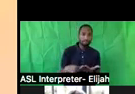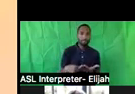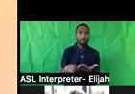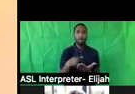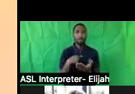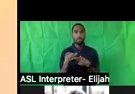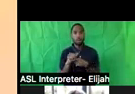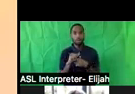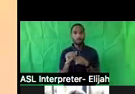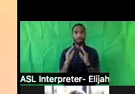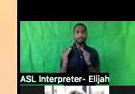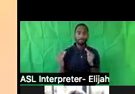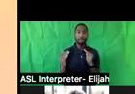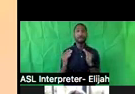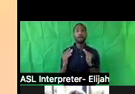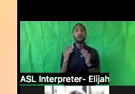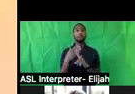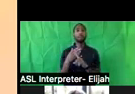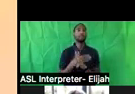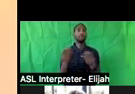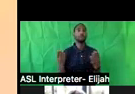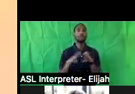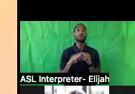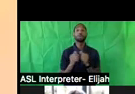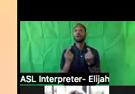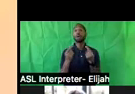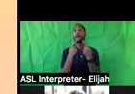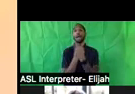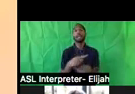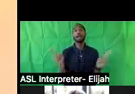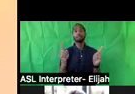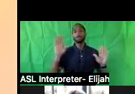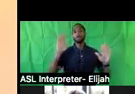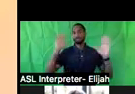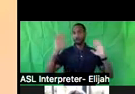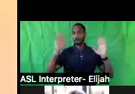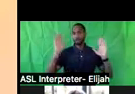practice-based questions before we close with announcements and farewells.